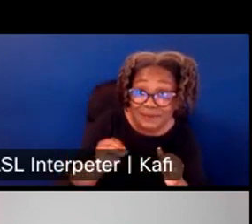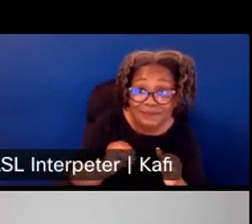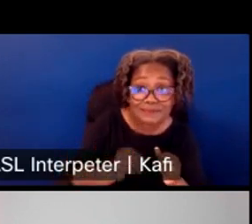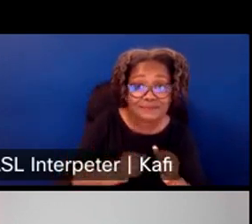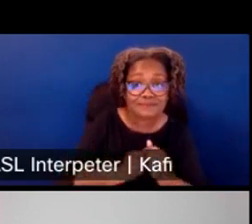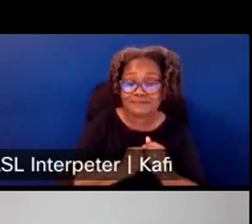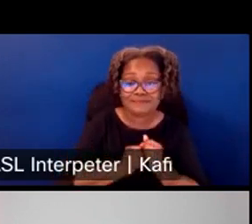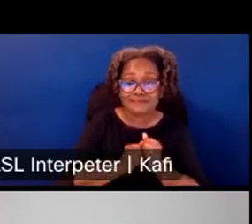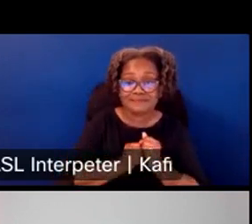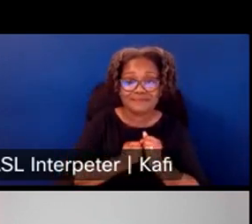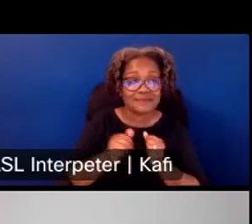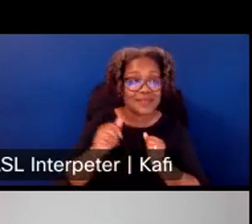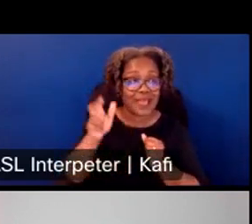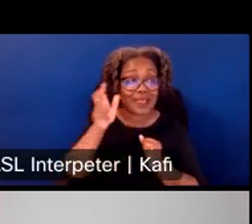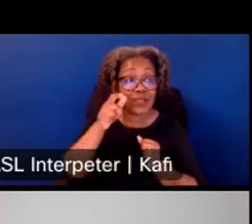Wendy. Dudley?